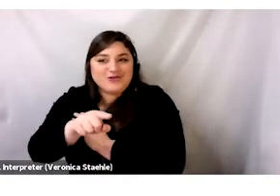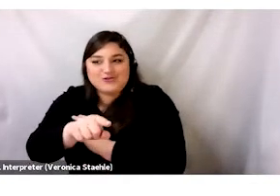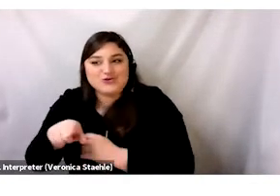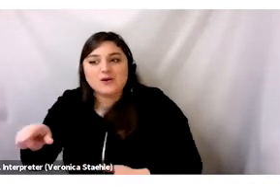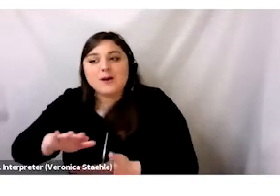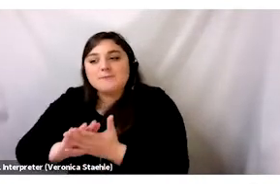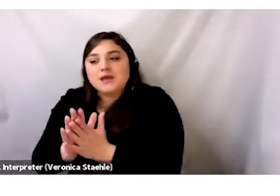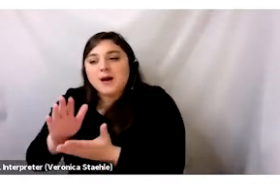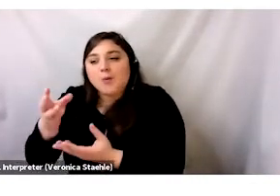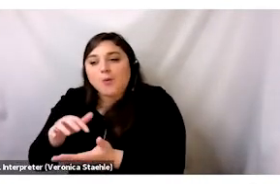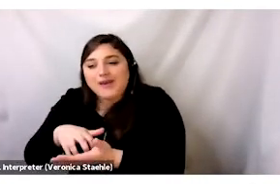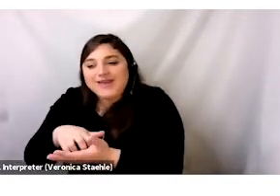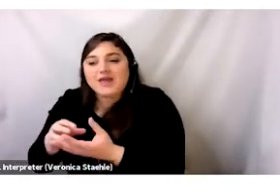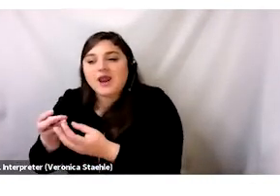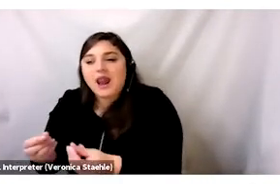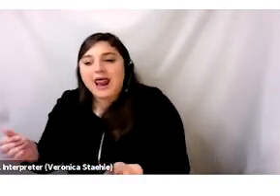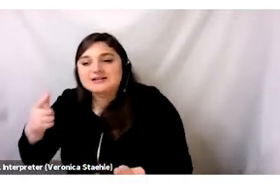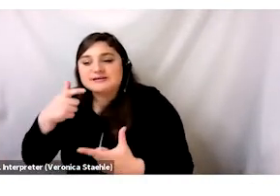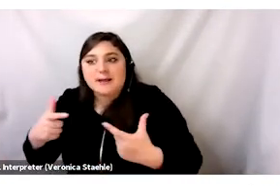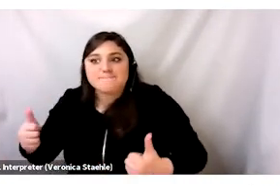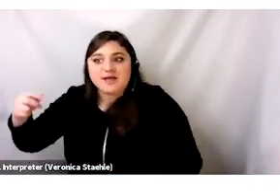a much bigger perspective.